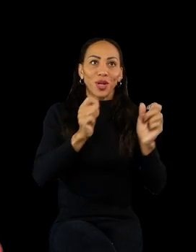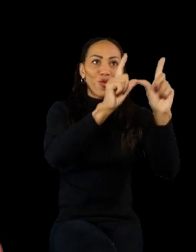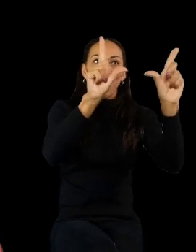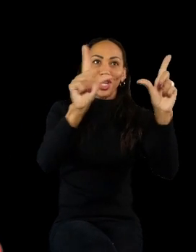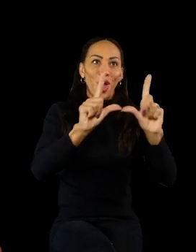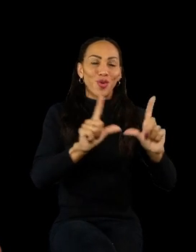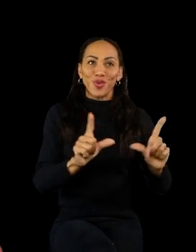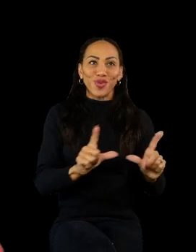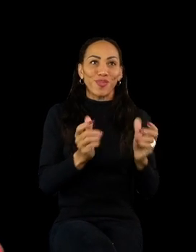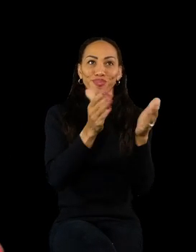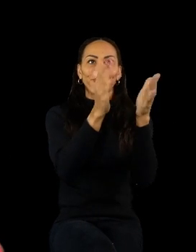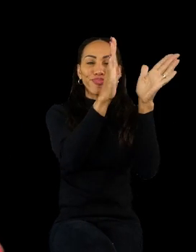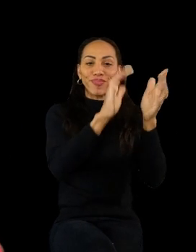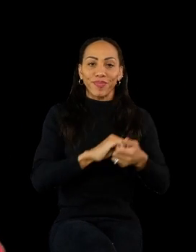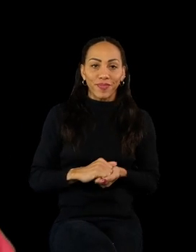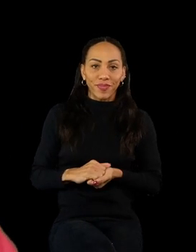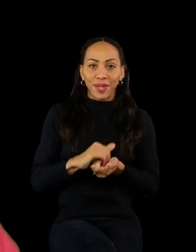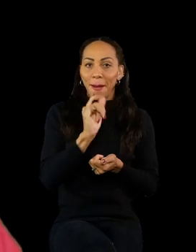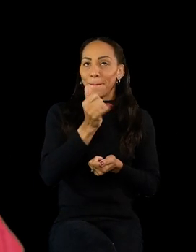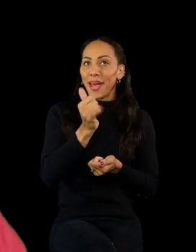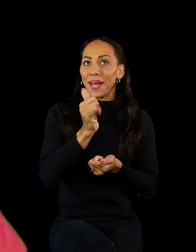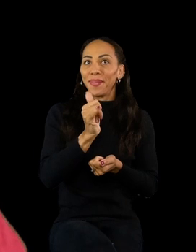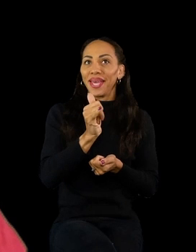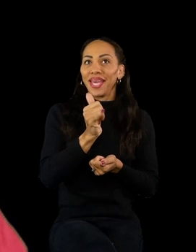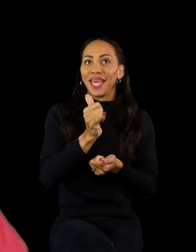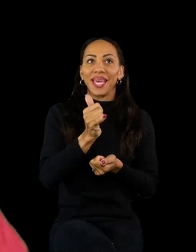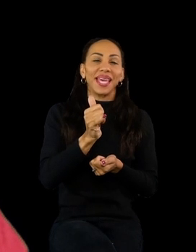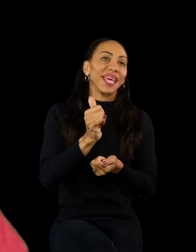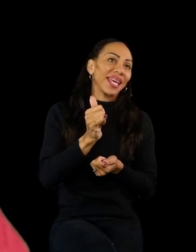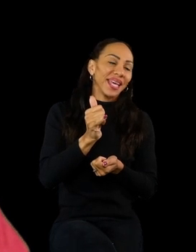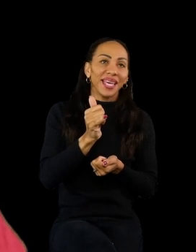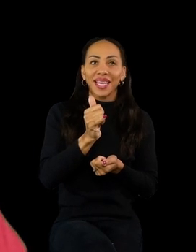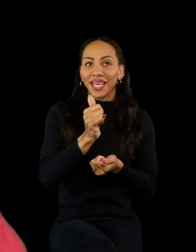screen. Lots of windows open. So maybe I could